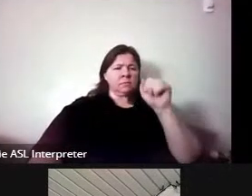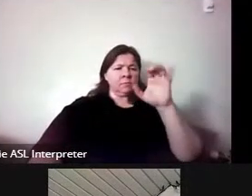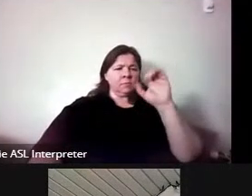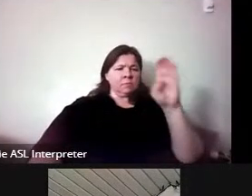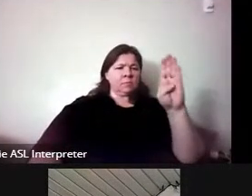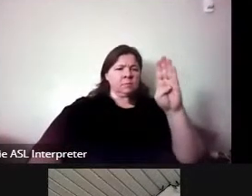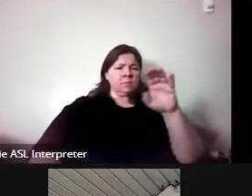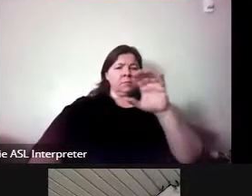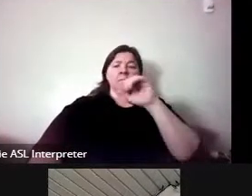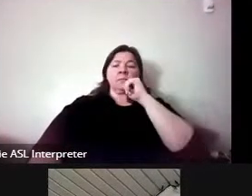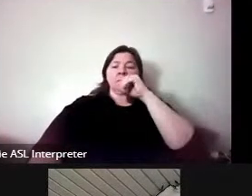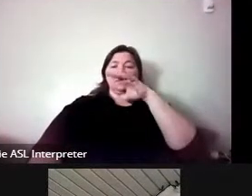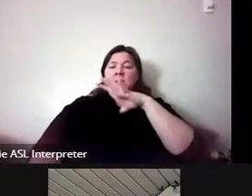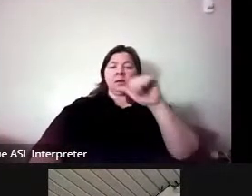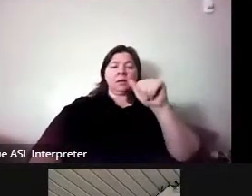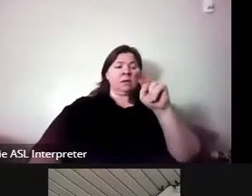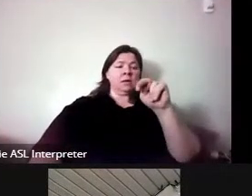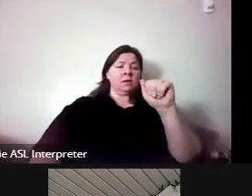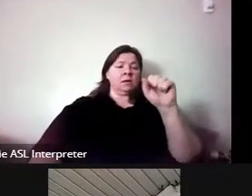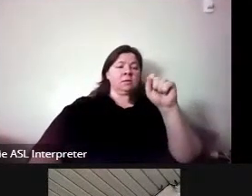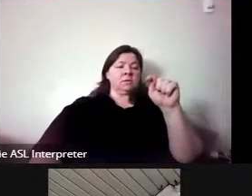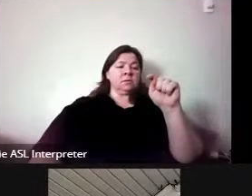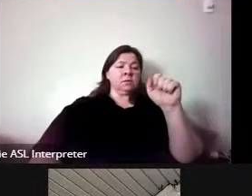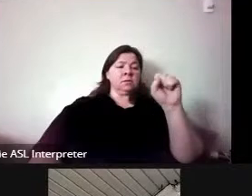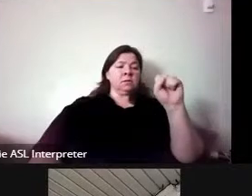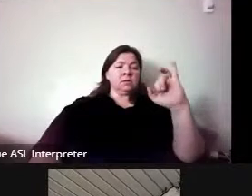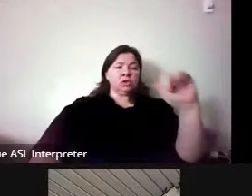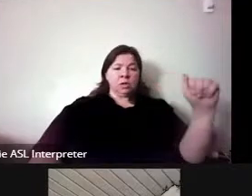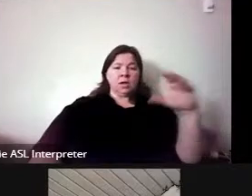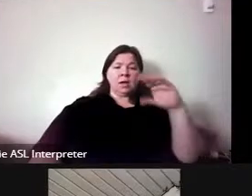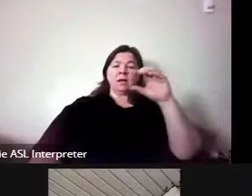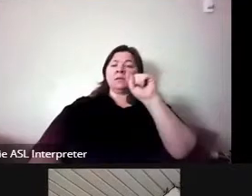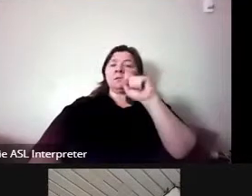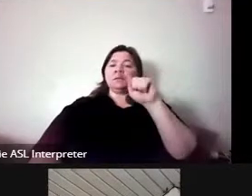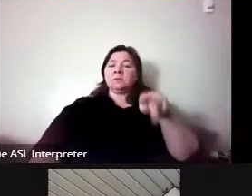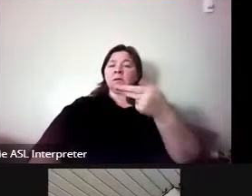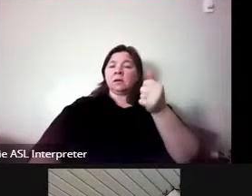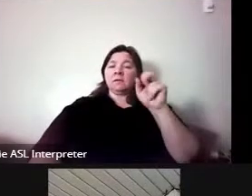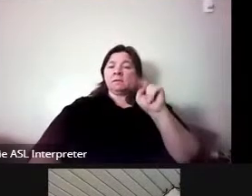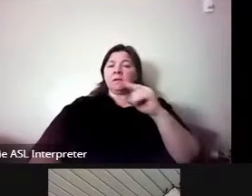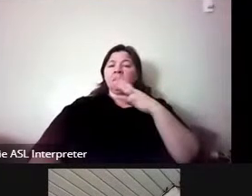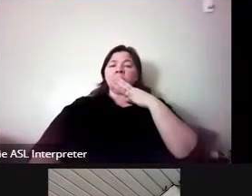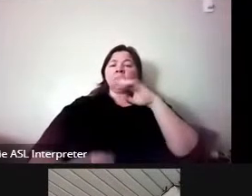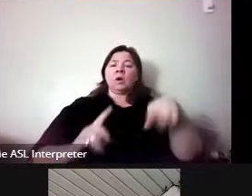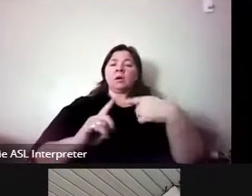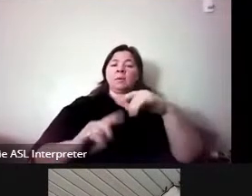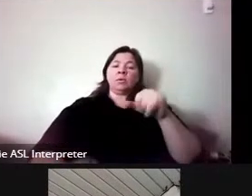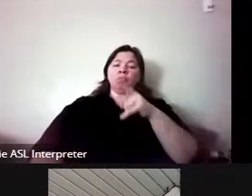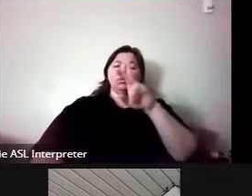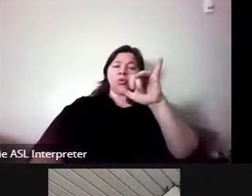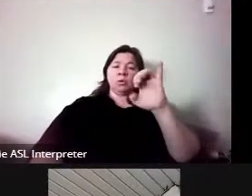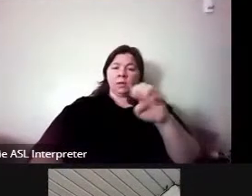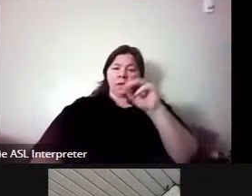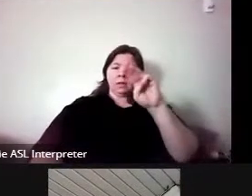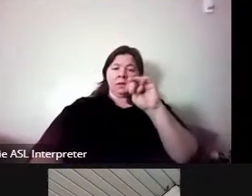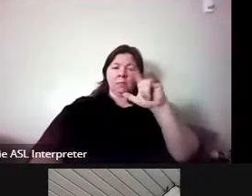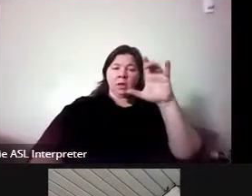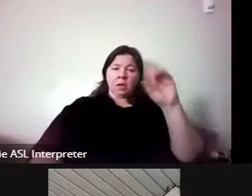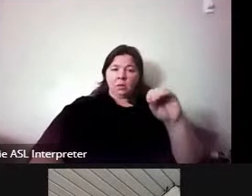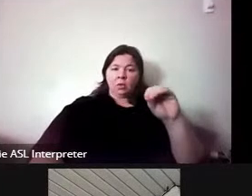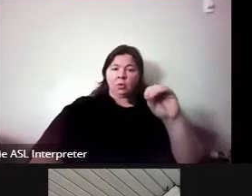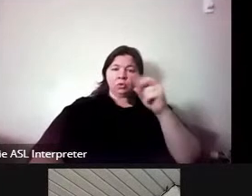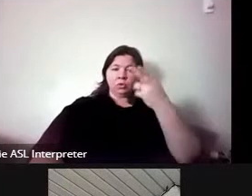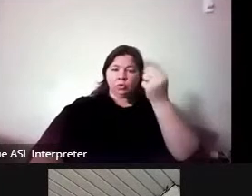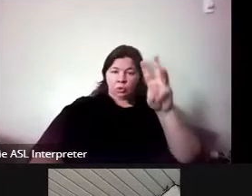Lady Anastasia, and then Stephen has talked about Julie and Milo's show. Yes, Julie and